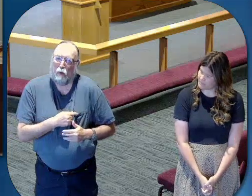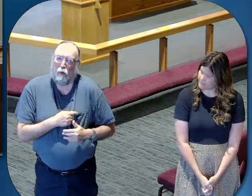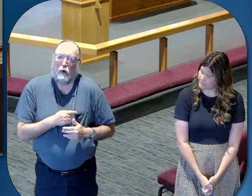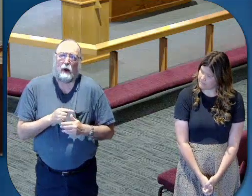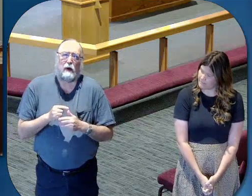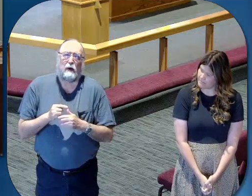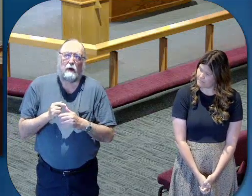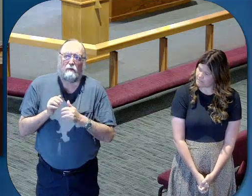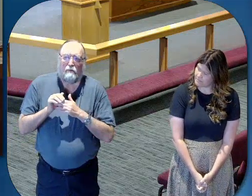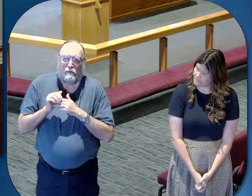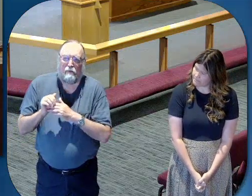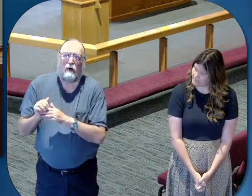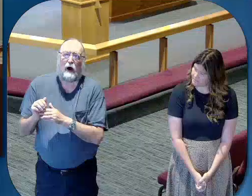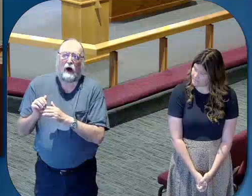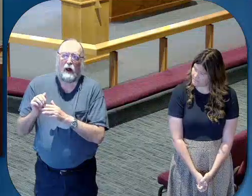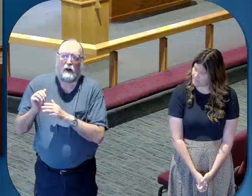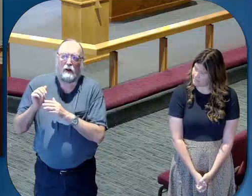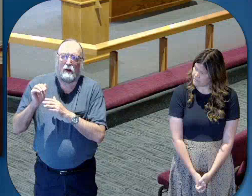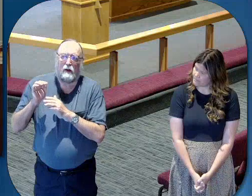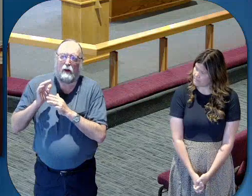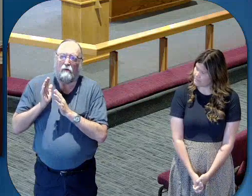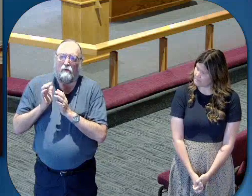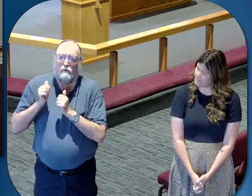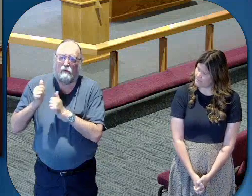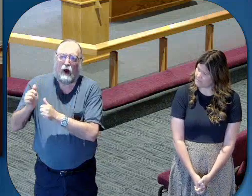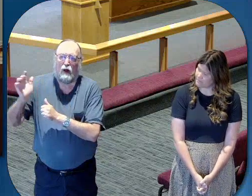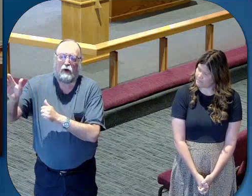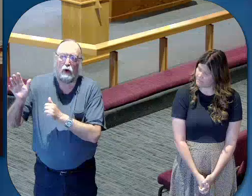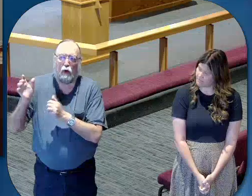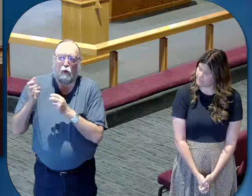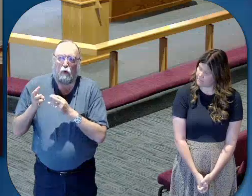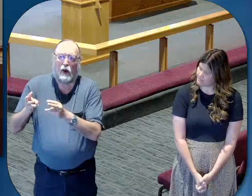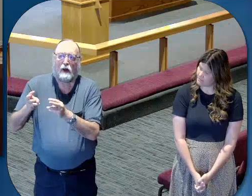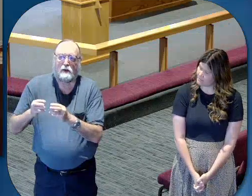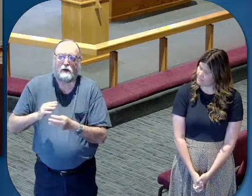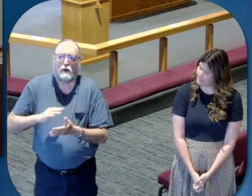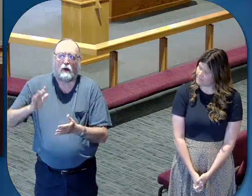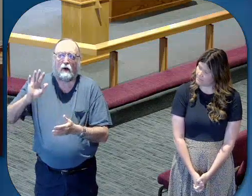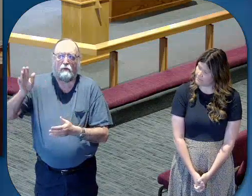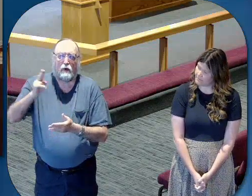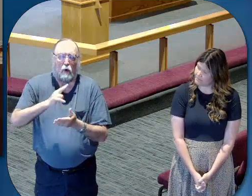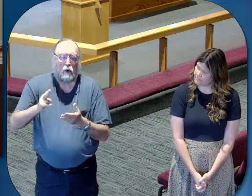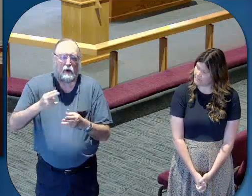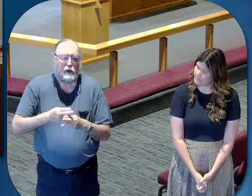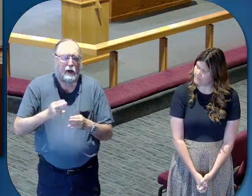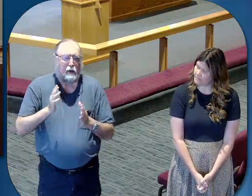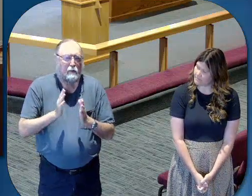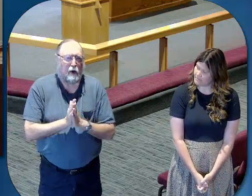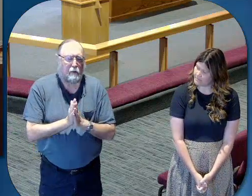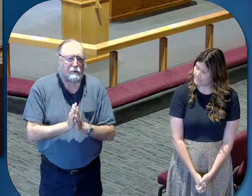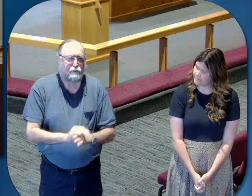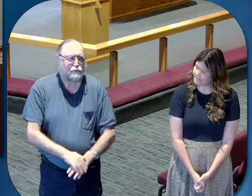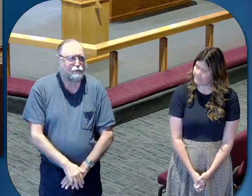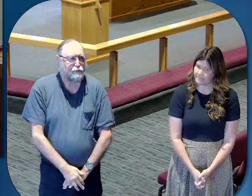in your will and walk in your ways to the glory of your holy name.